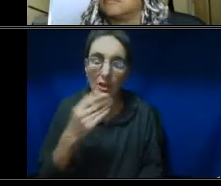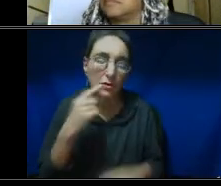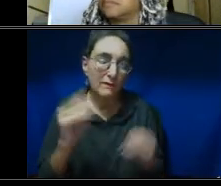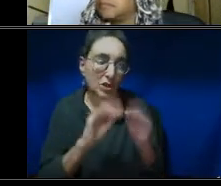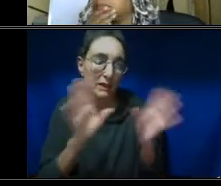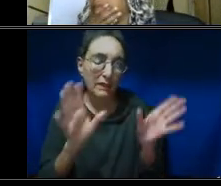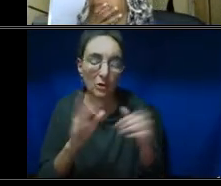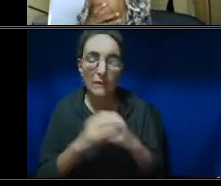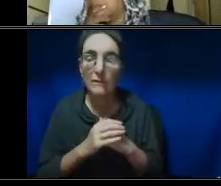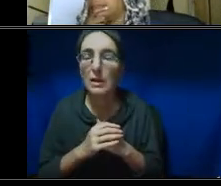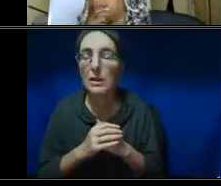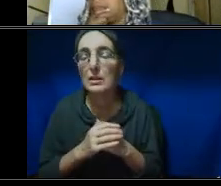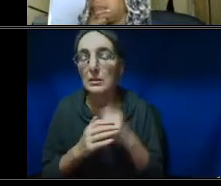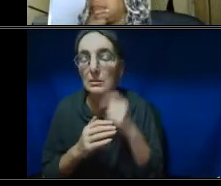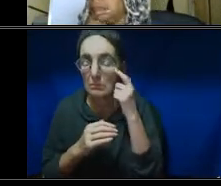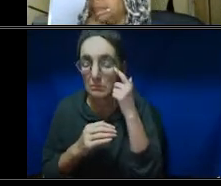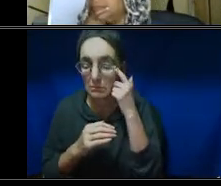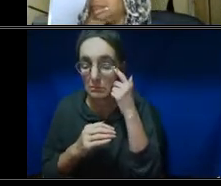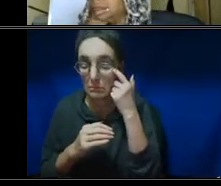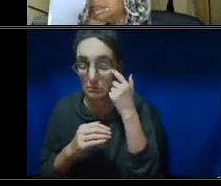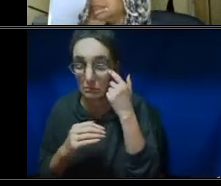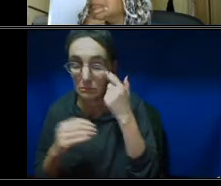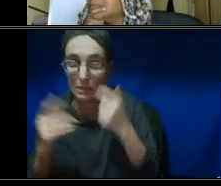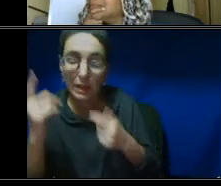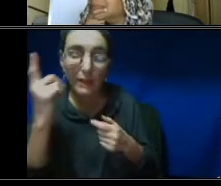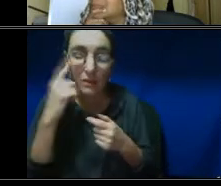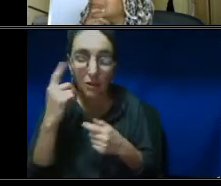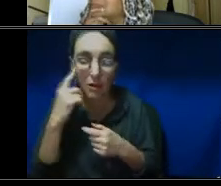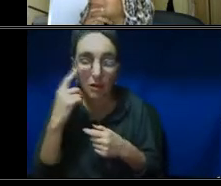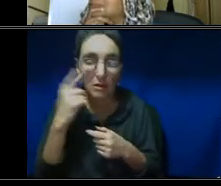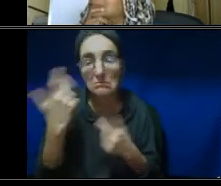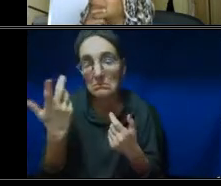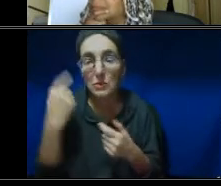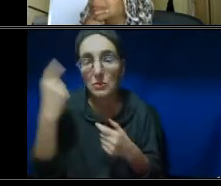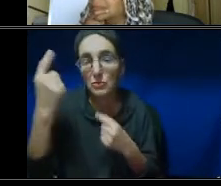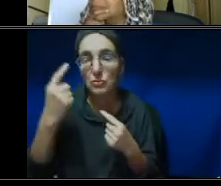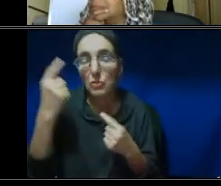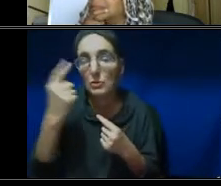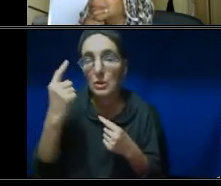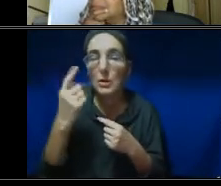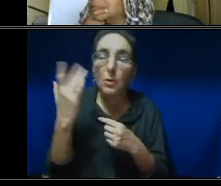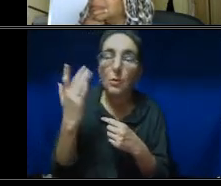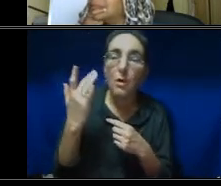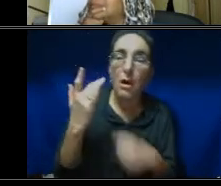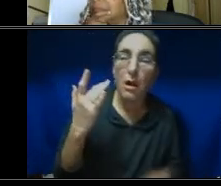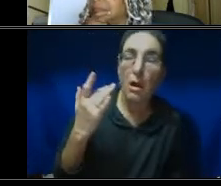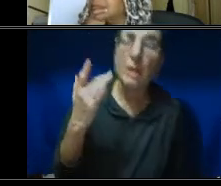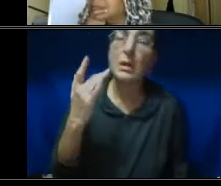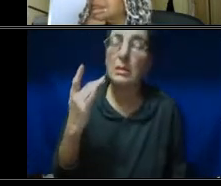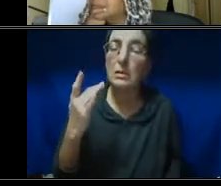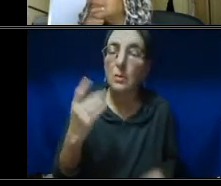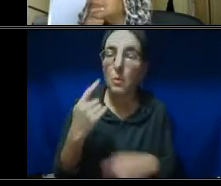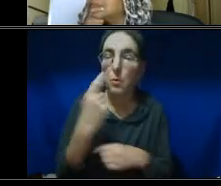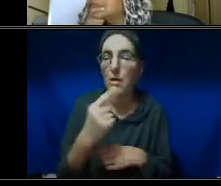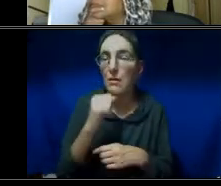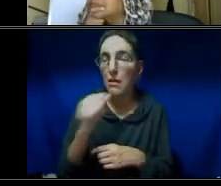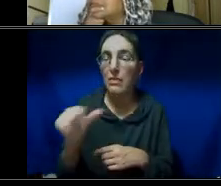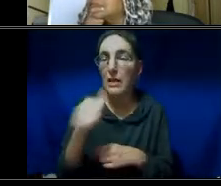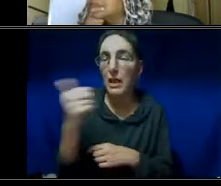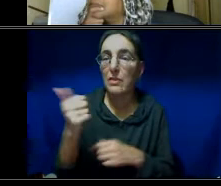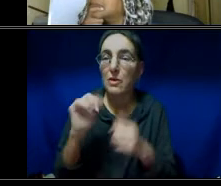that both would kind of coincide, so that's why I was wondering why Colton was listed in one and not the other, or how that